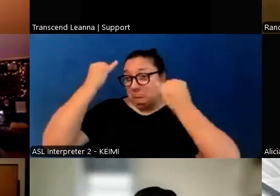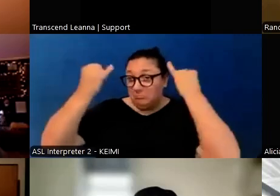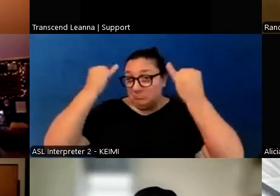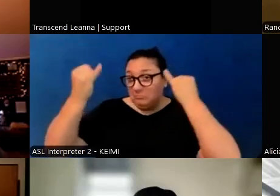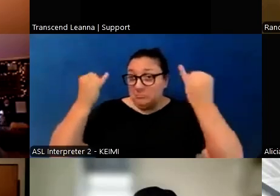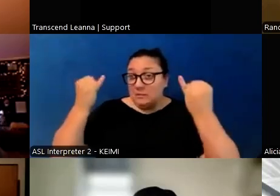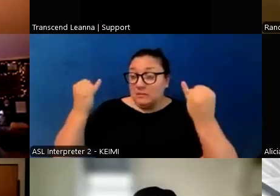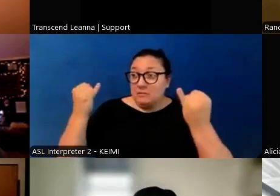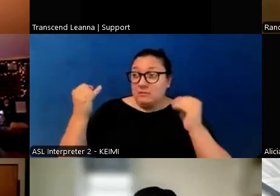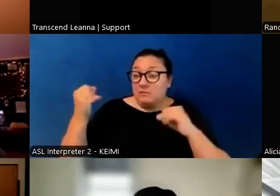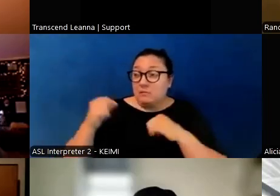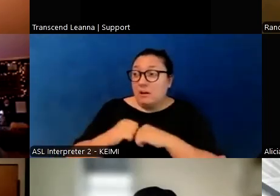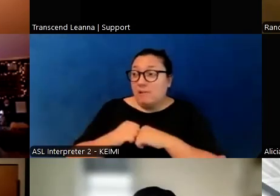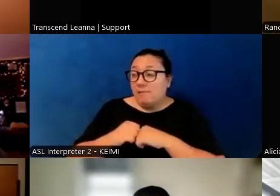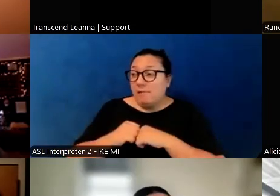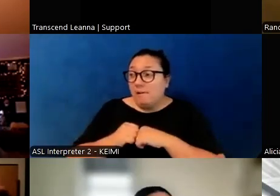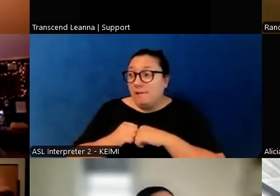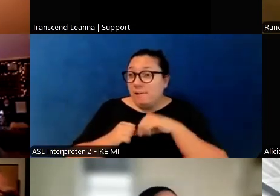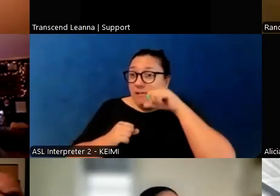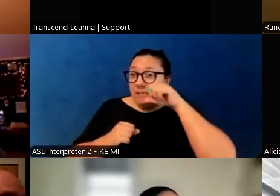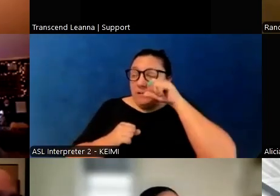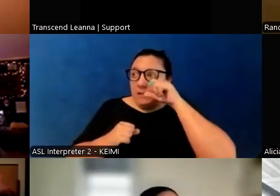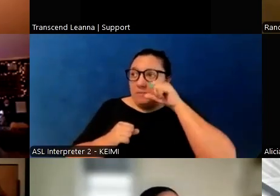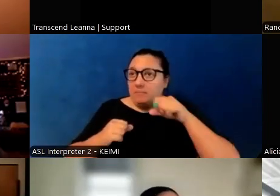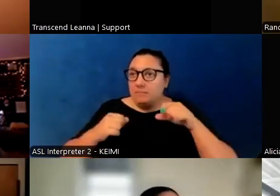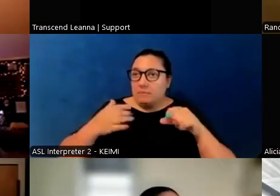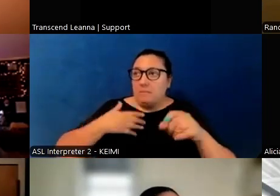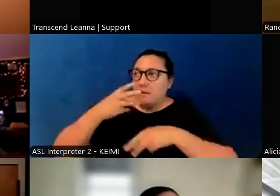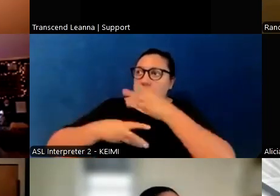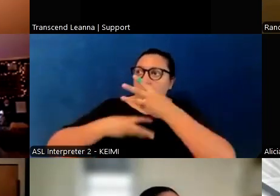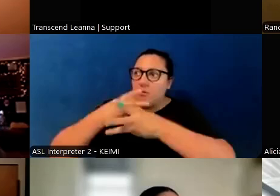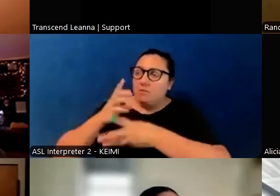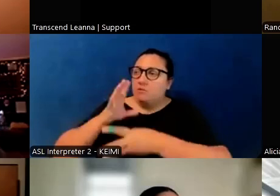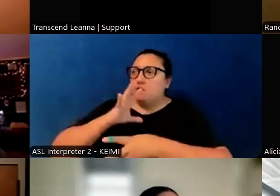objects and talking to lamps and stuff.